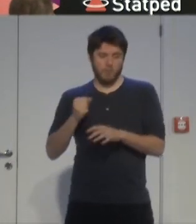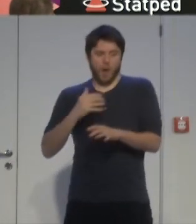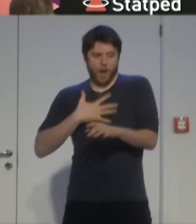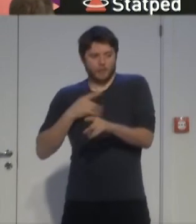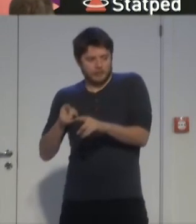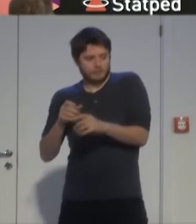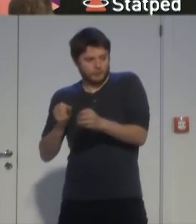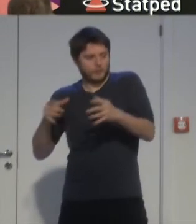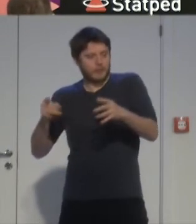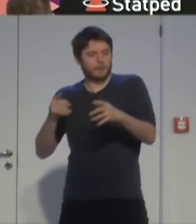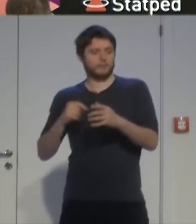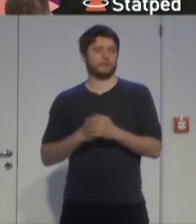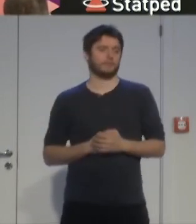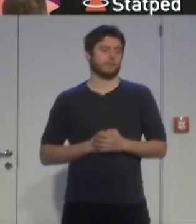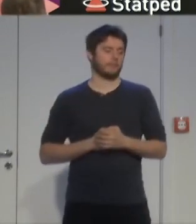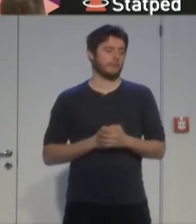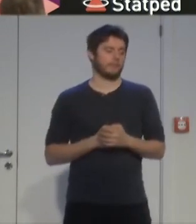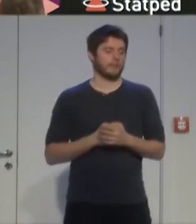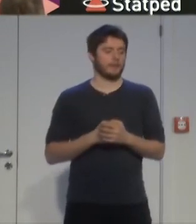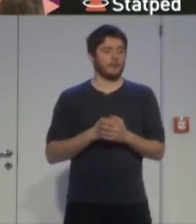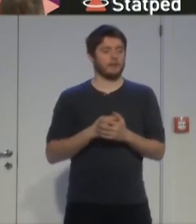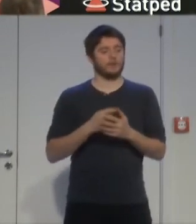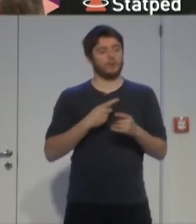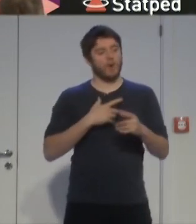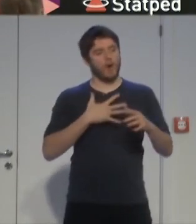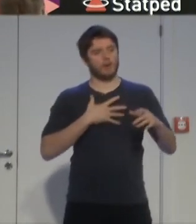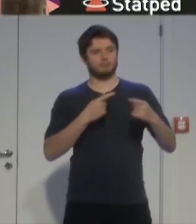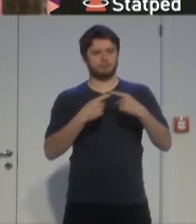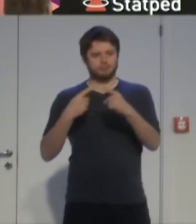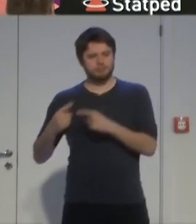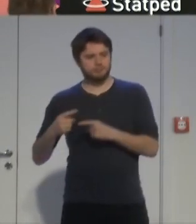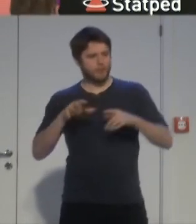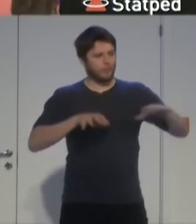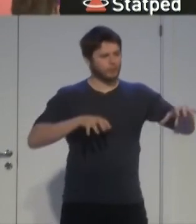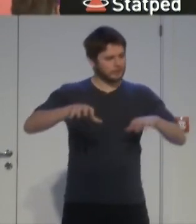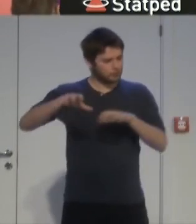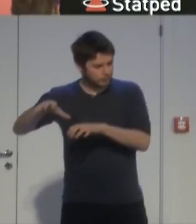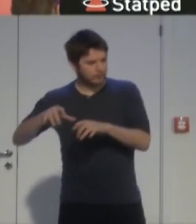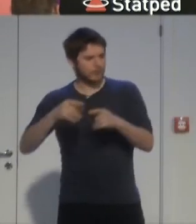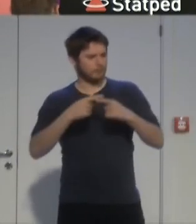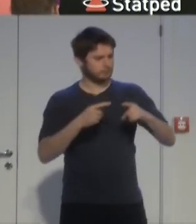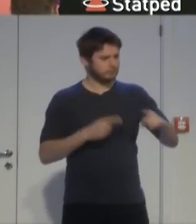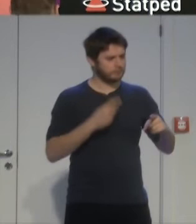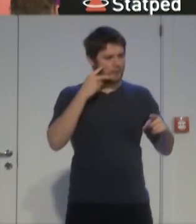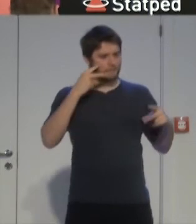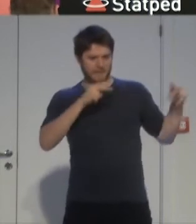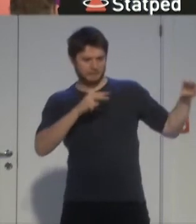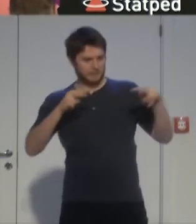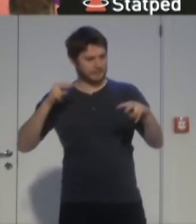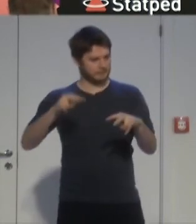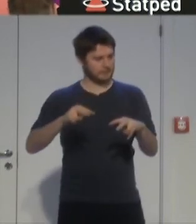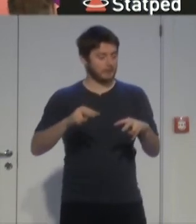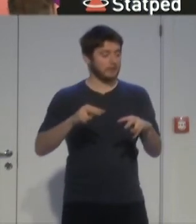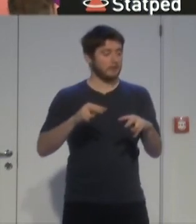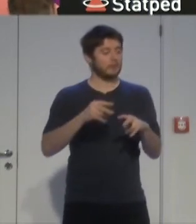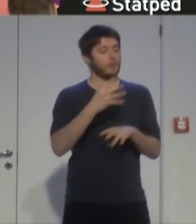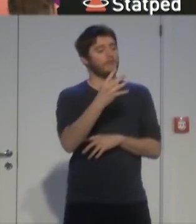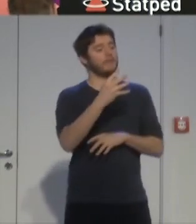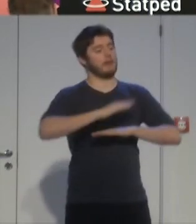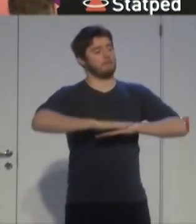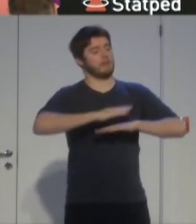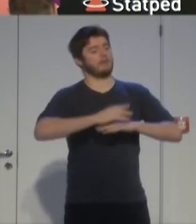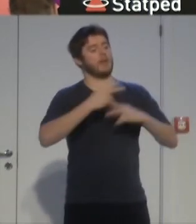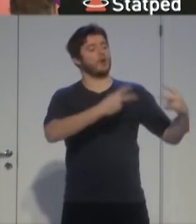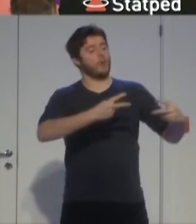In terms of other directed positions and perspectives. So the four basic roles that the partner can